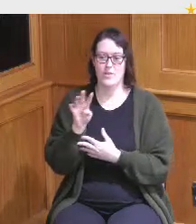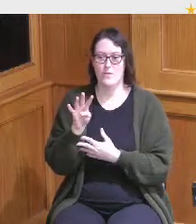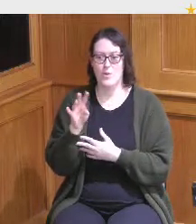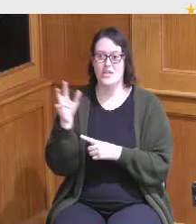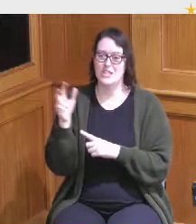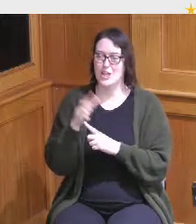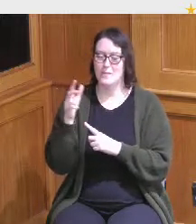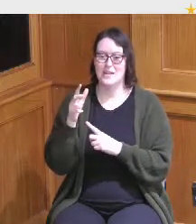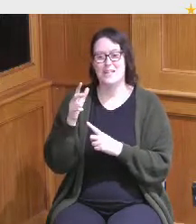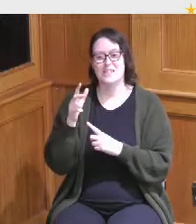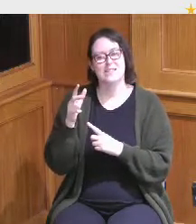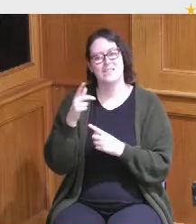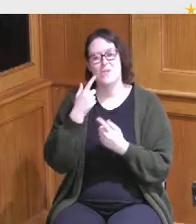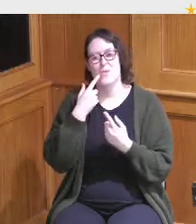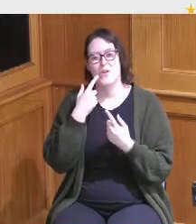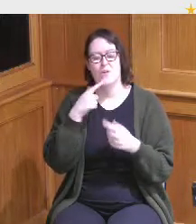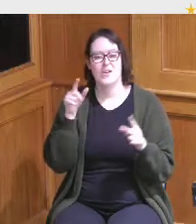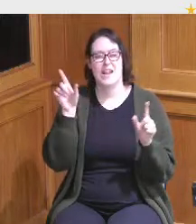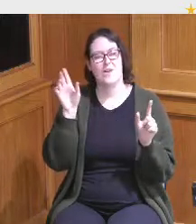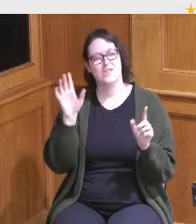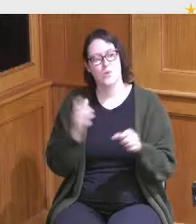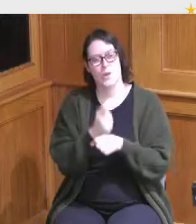Change.